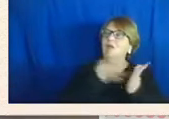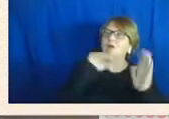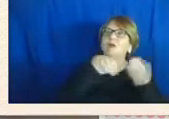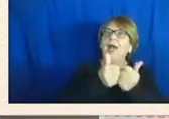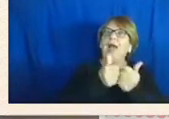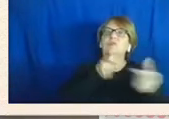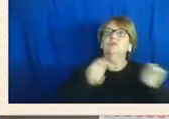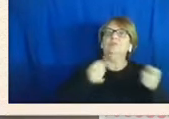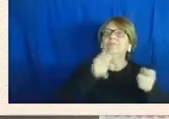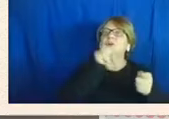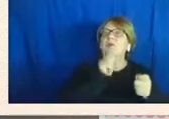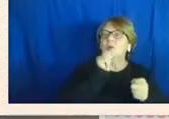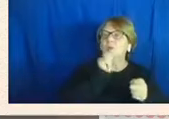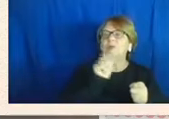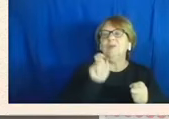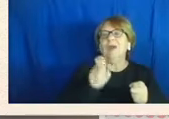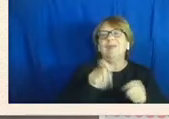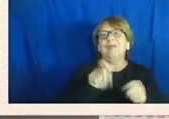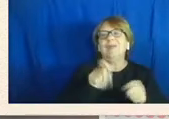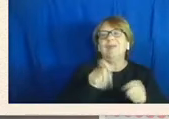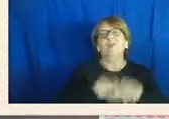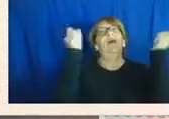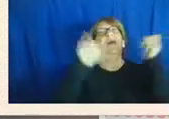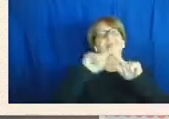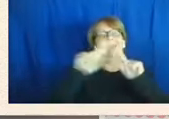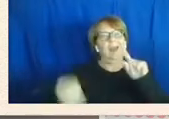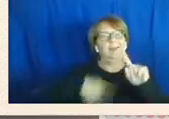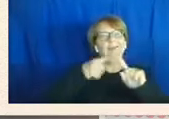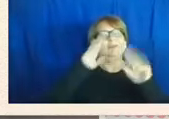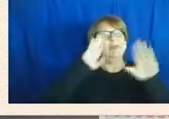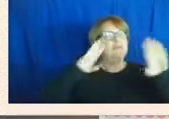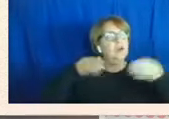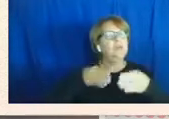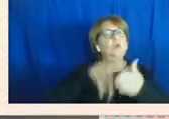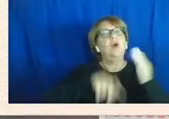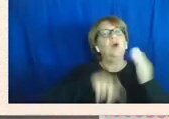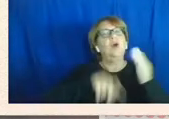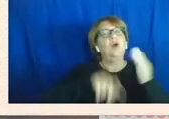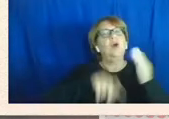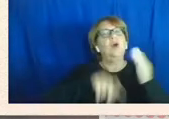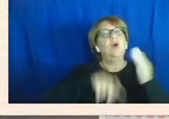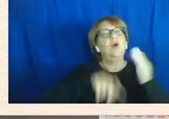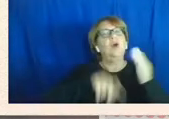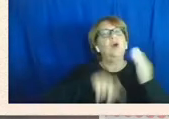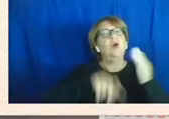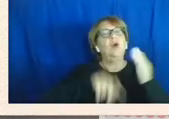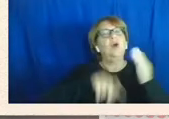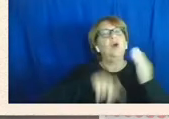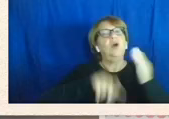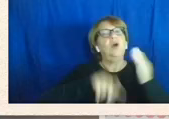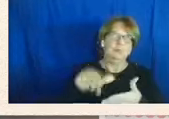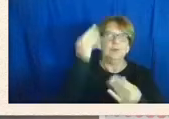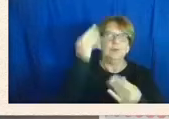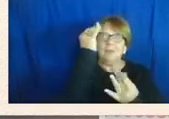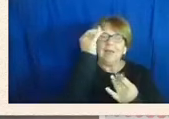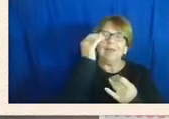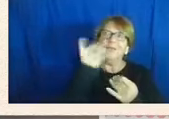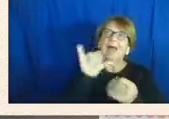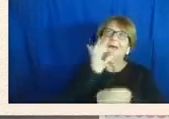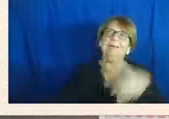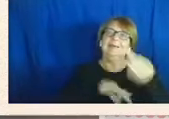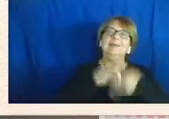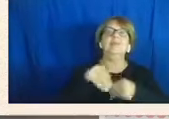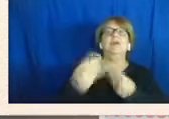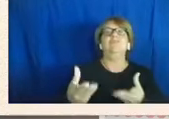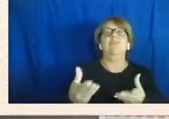cycle by, again, focusing on what you can do and helping the child to think about that as opposed to providing this sort of pat reassurance